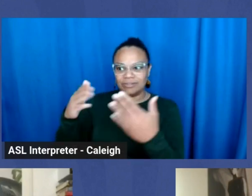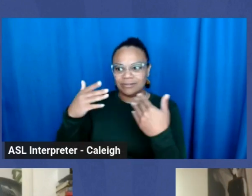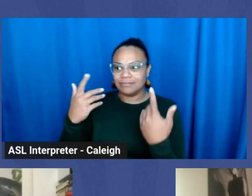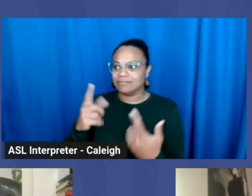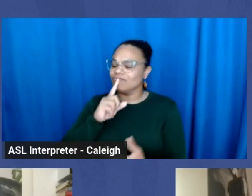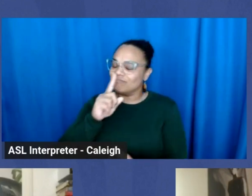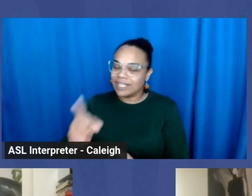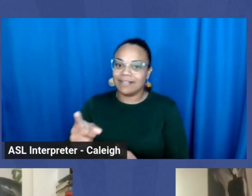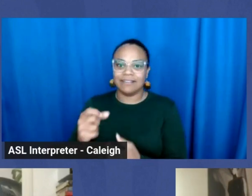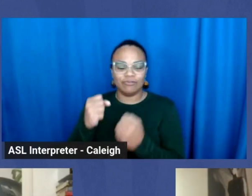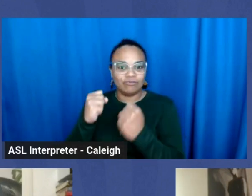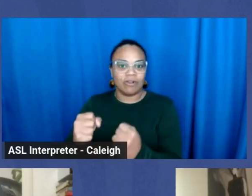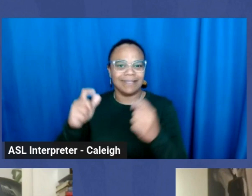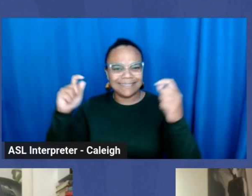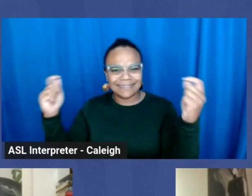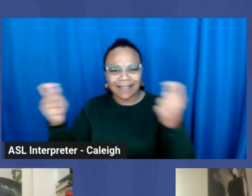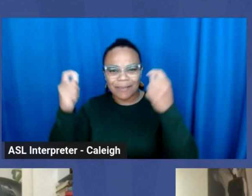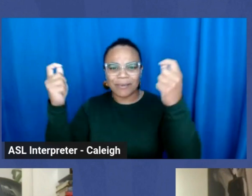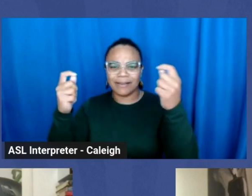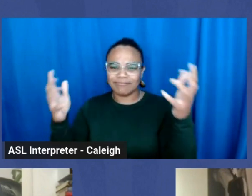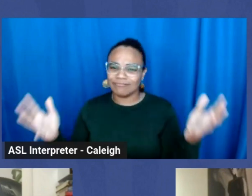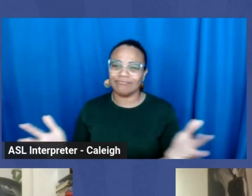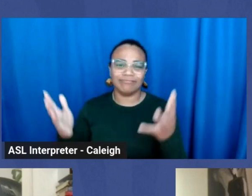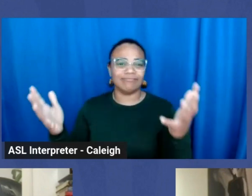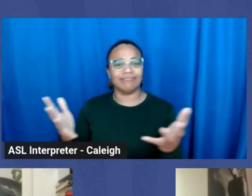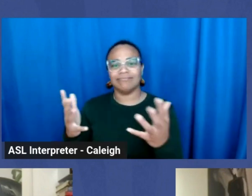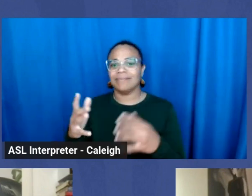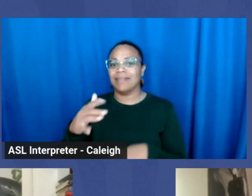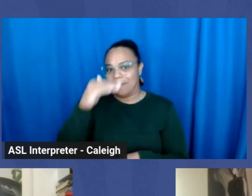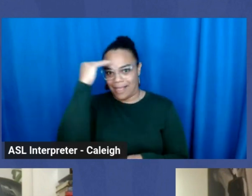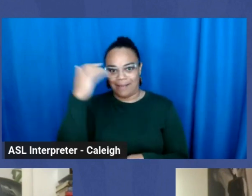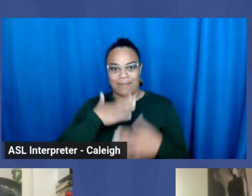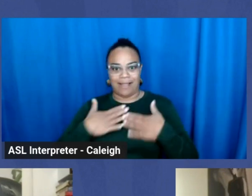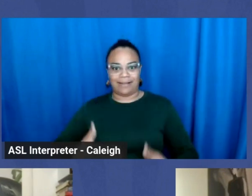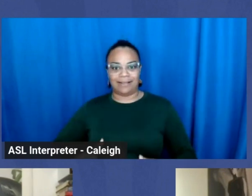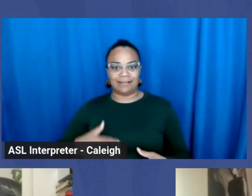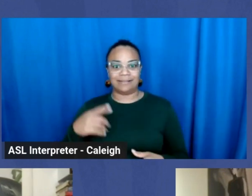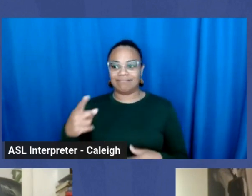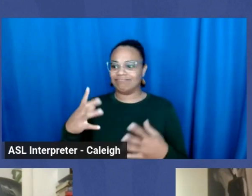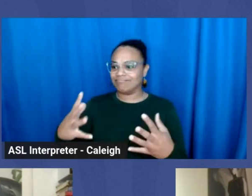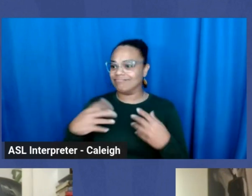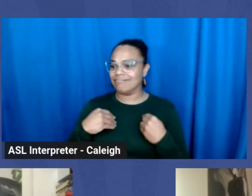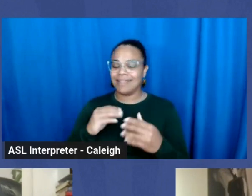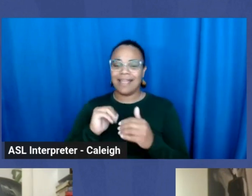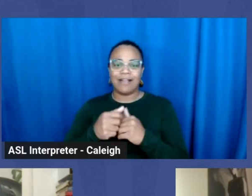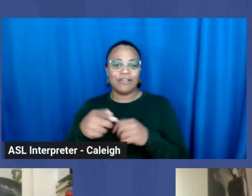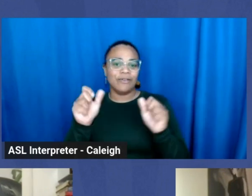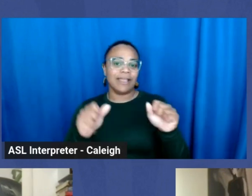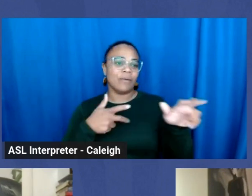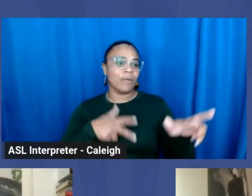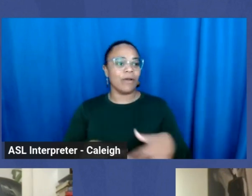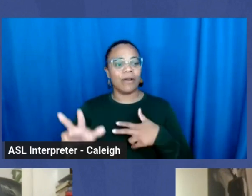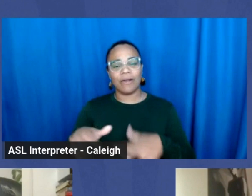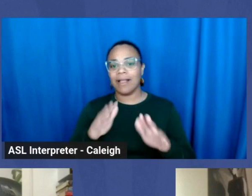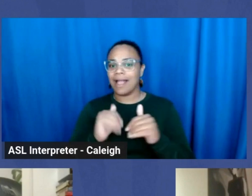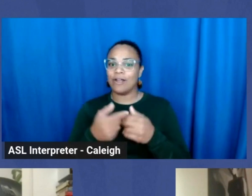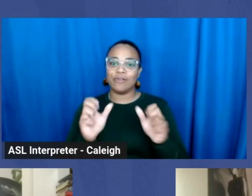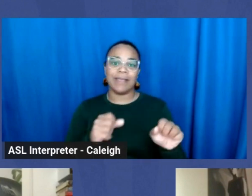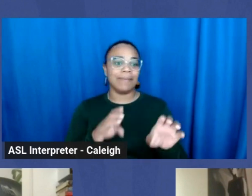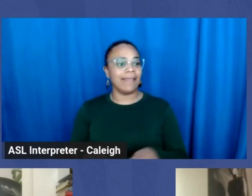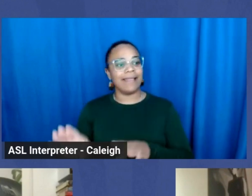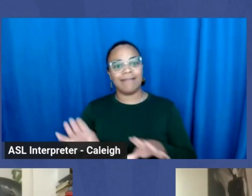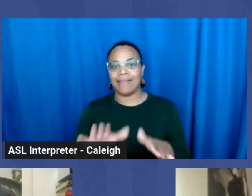bodies. There's a celebration of how you are able to walk and how you are able to be. However, I would